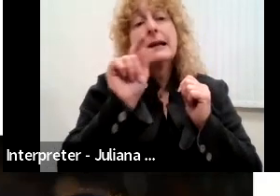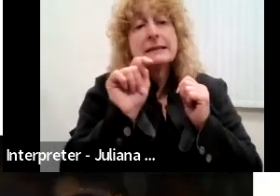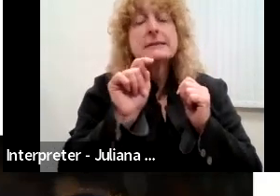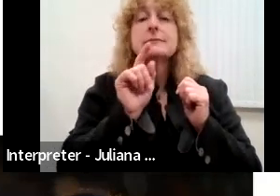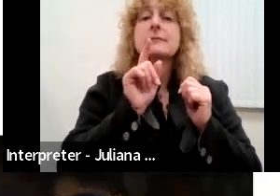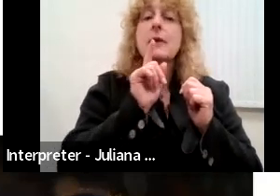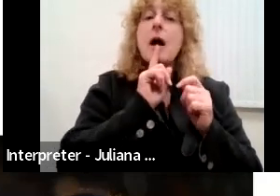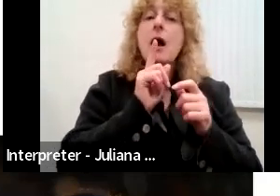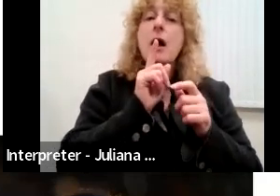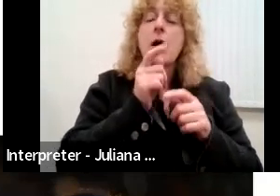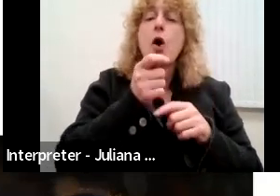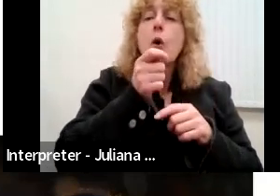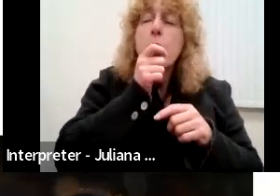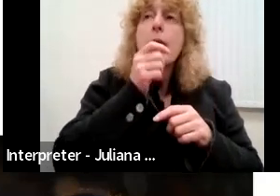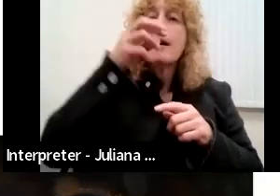bubbles. So the